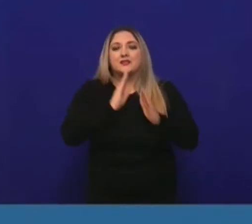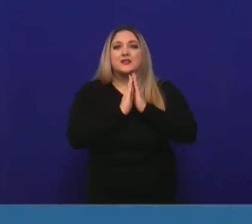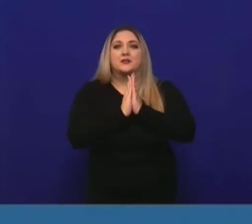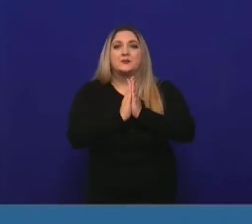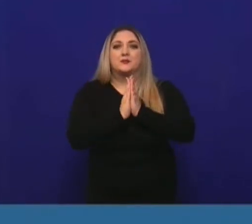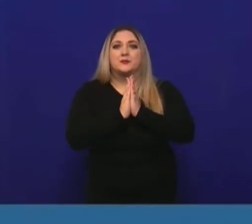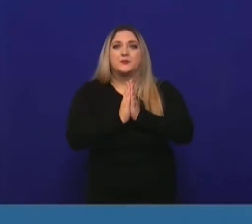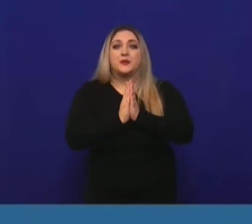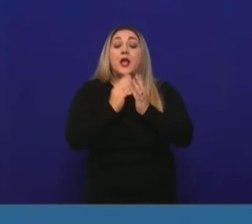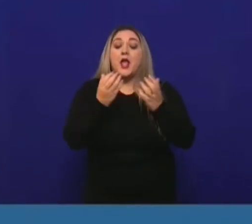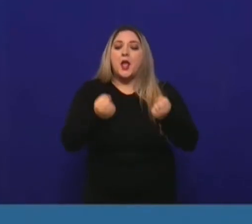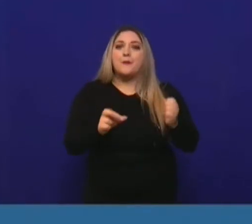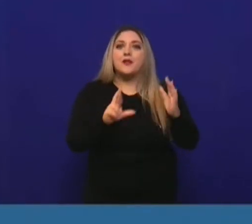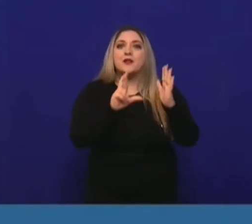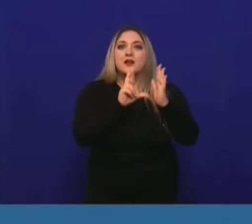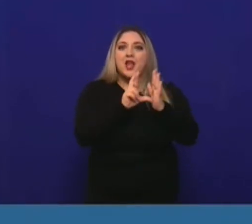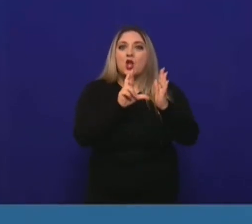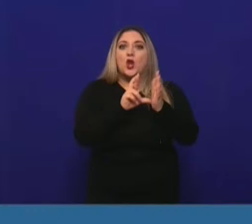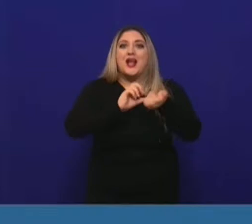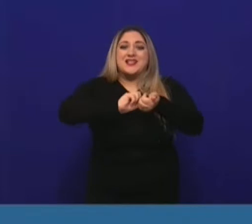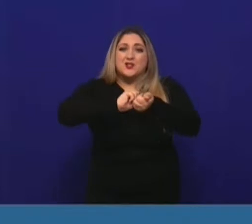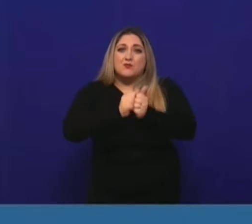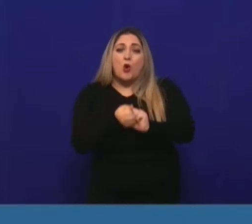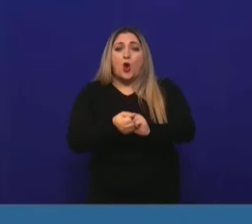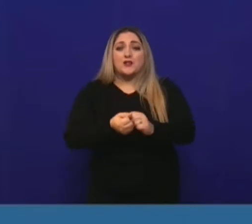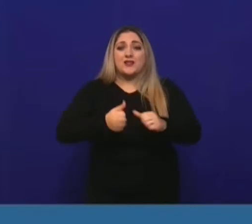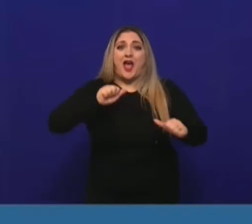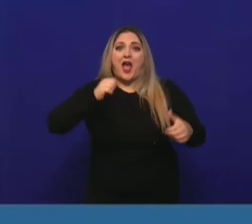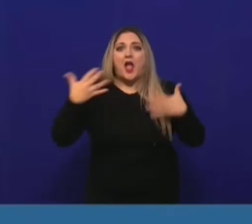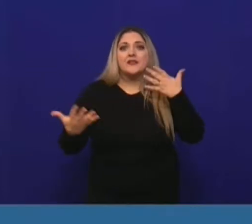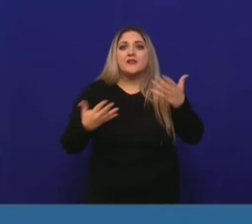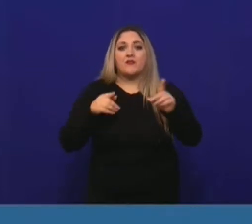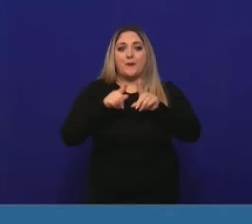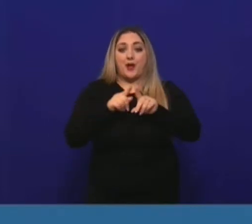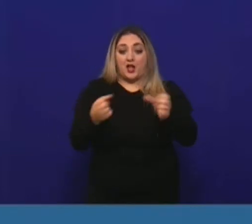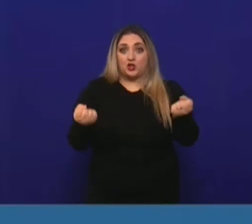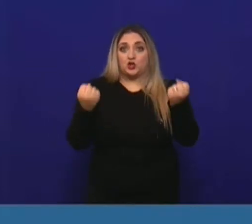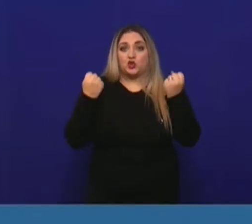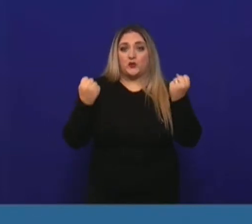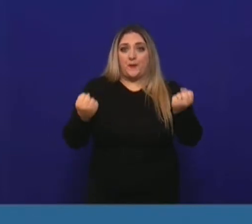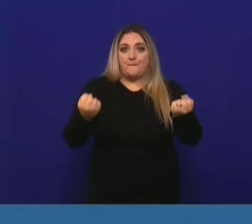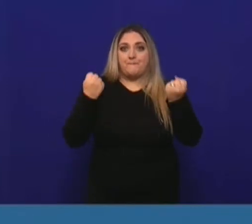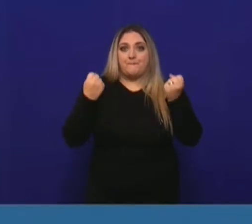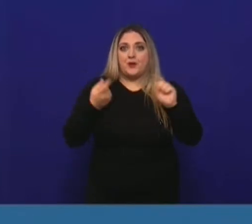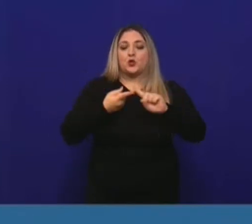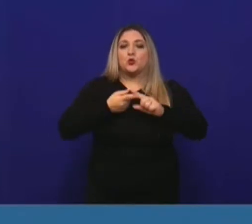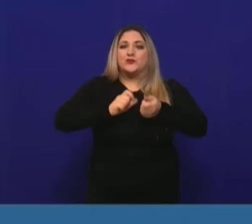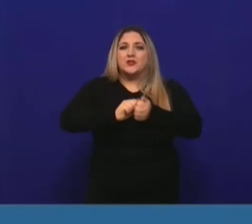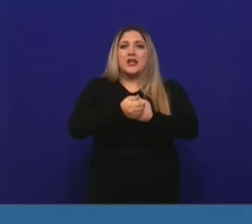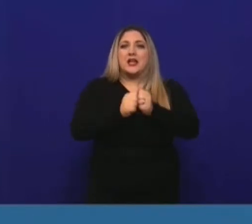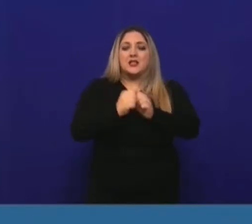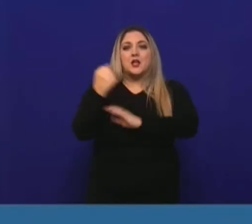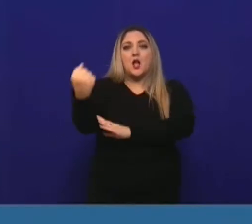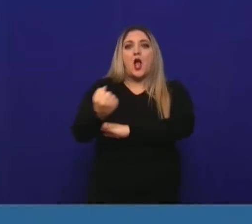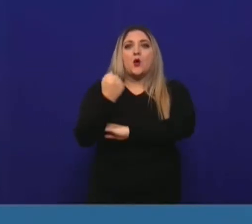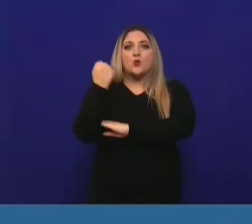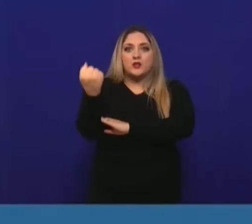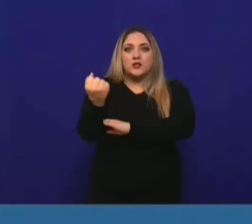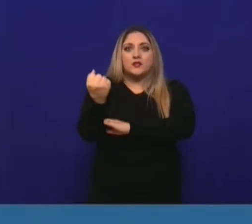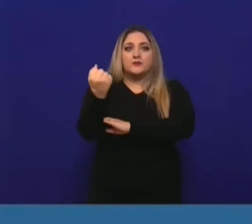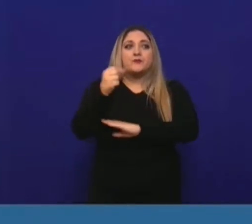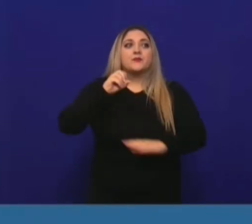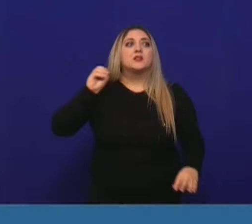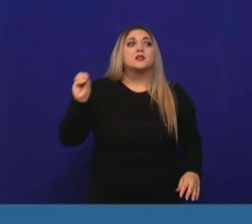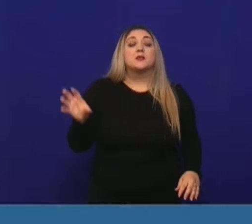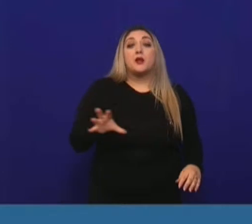dawk l-standards li japplikaw għal gyms u anka fejn isiru sports activities,